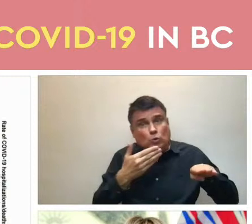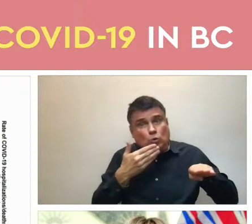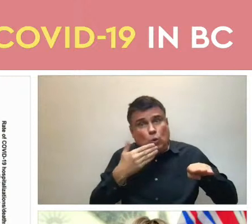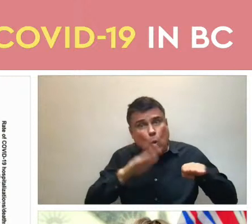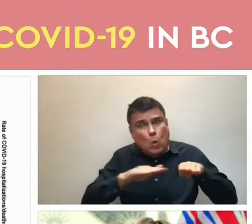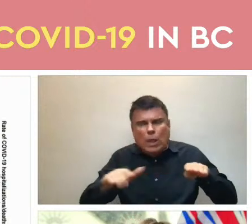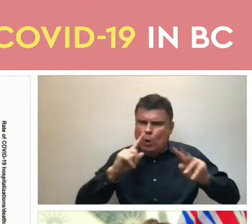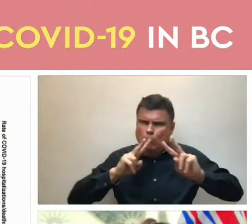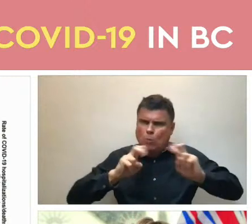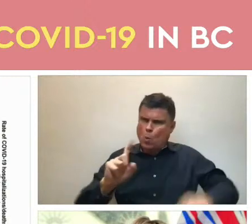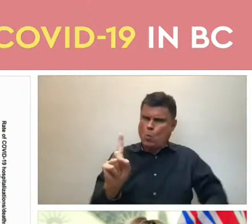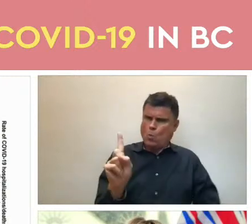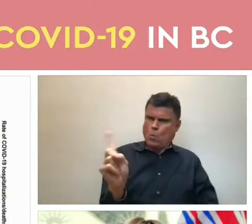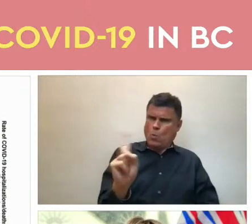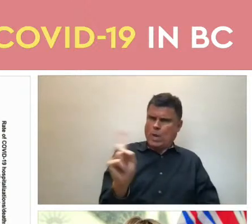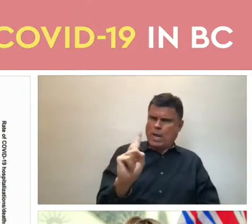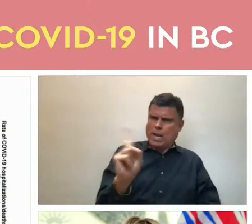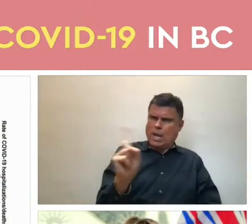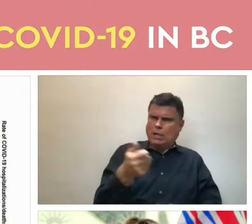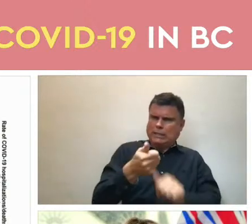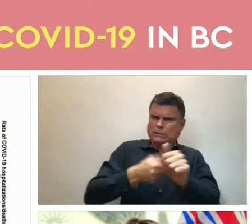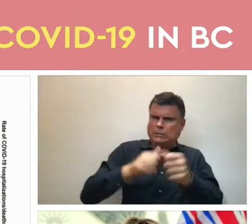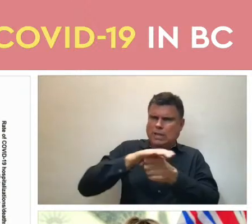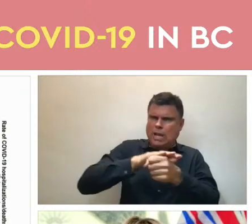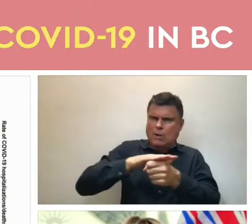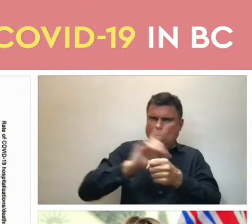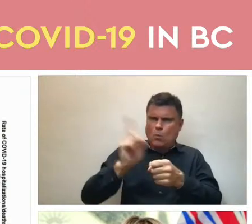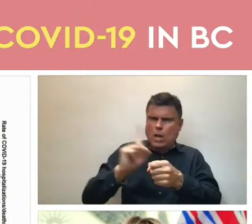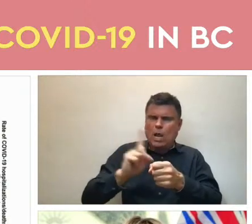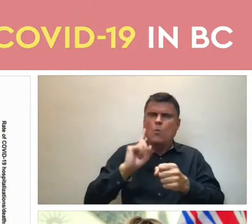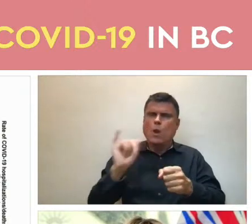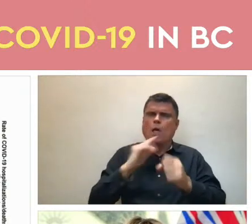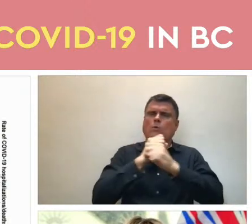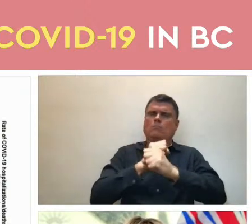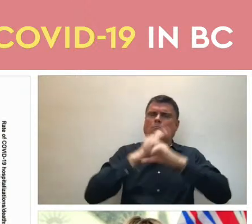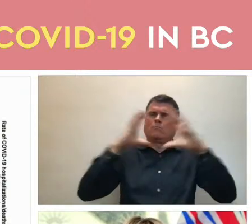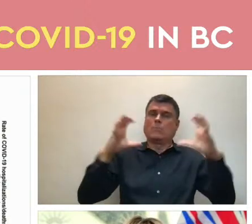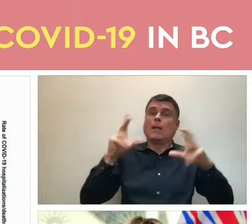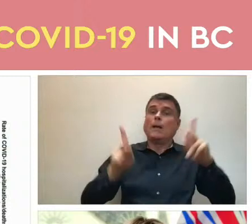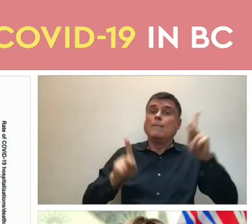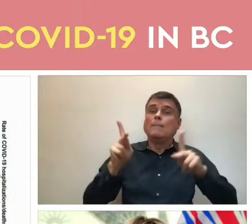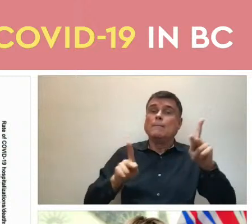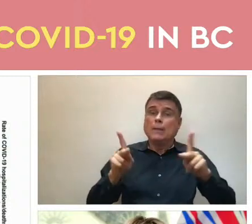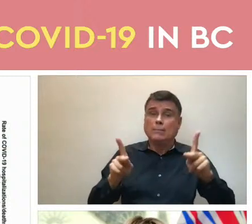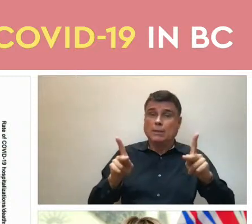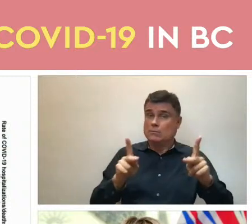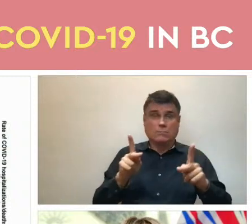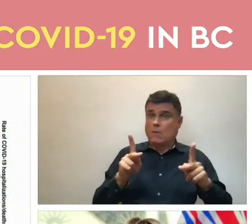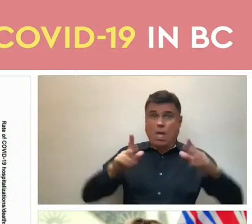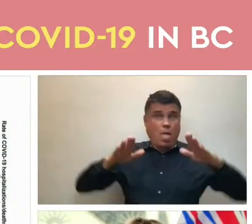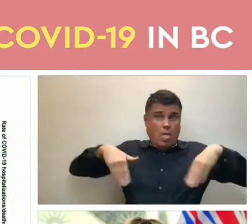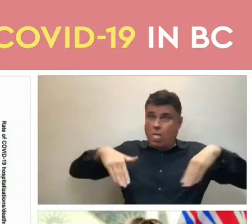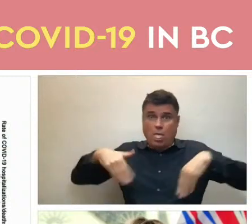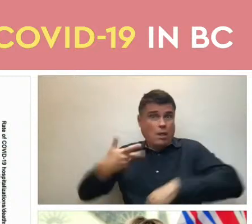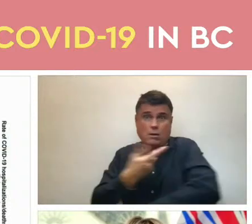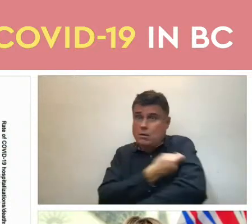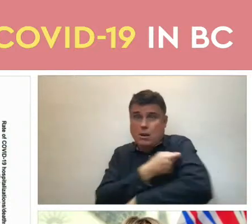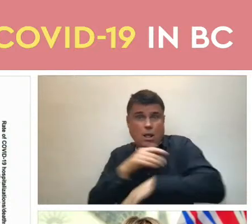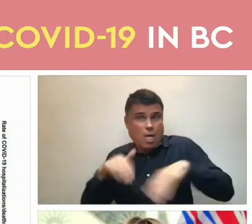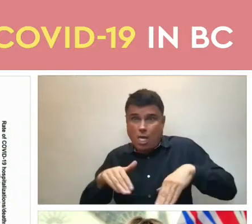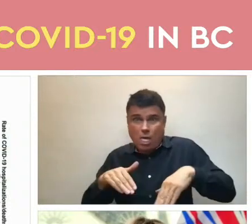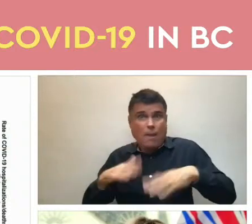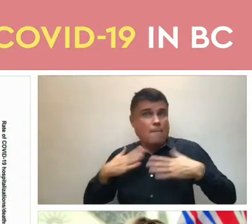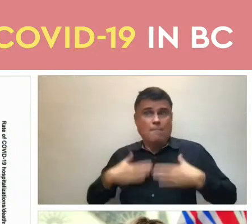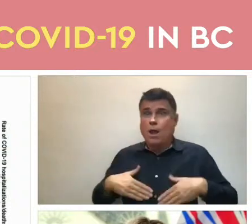it really tells us the picture of people who don't have the protection that vaccination gives us, have a much, much